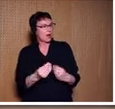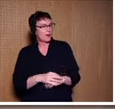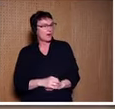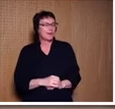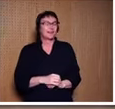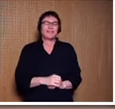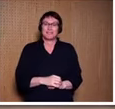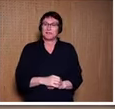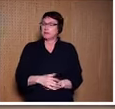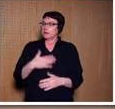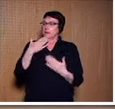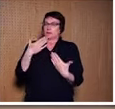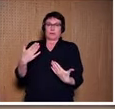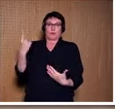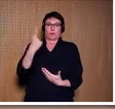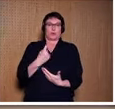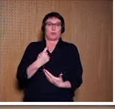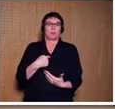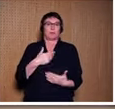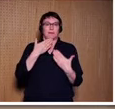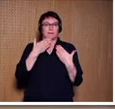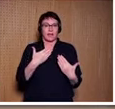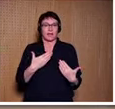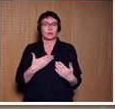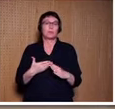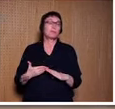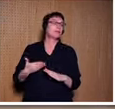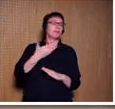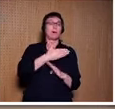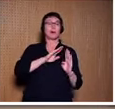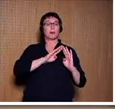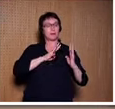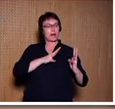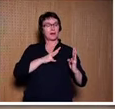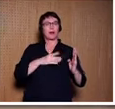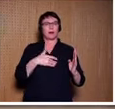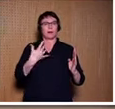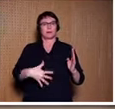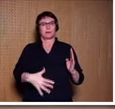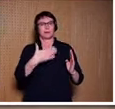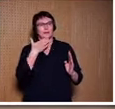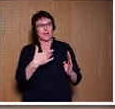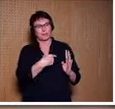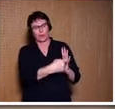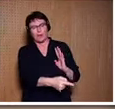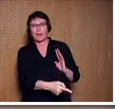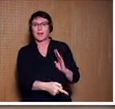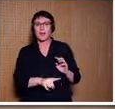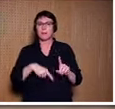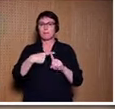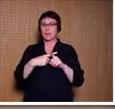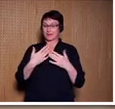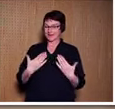Thank you for the question, and thank you all the panelists that came before on this anti-rights session, and all my